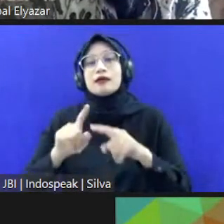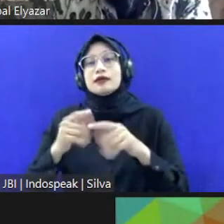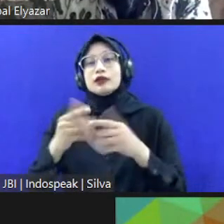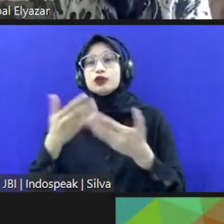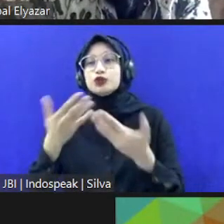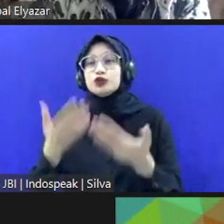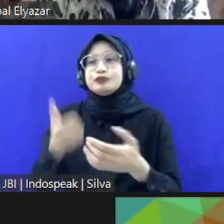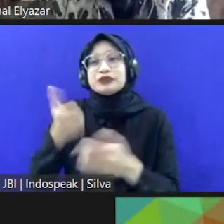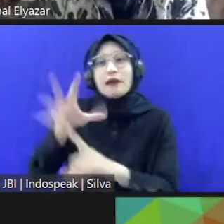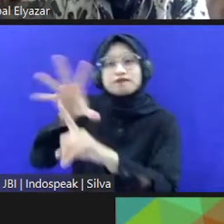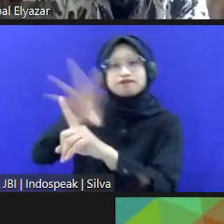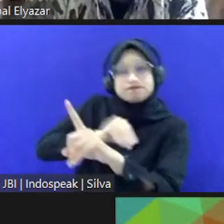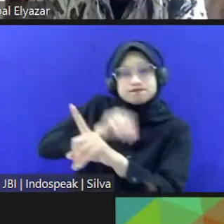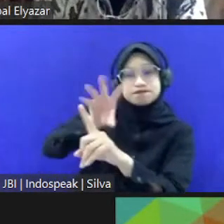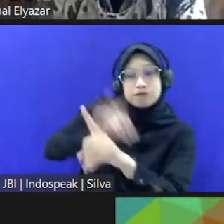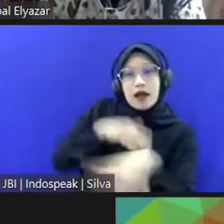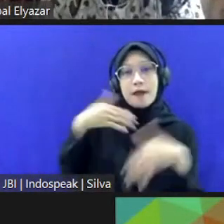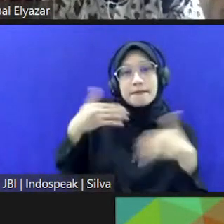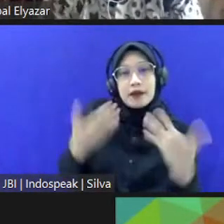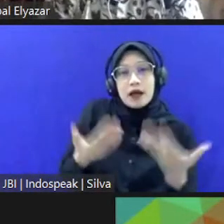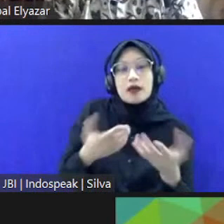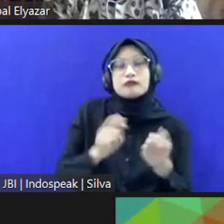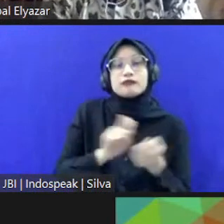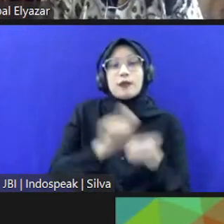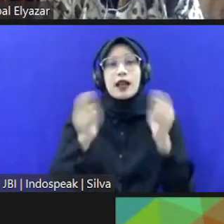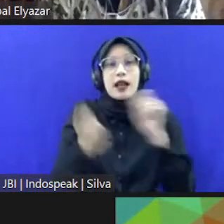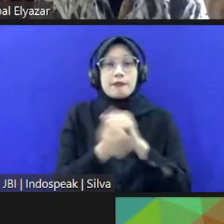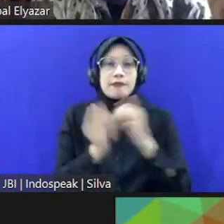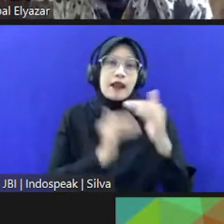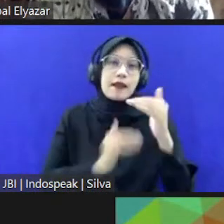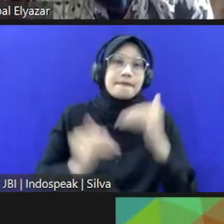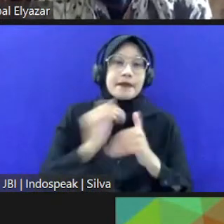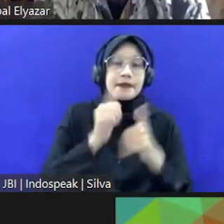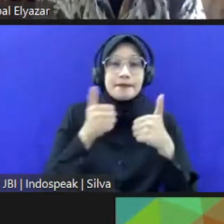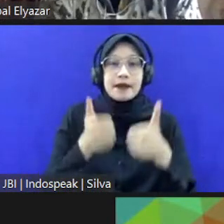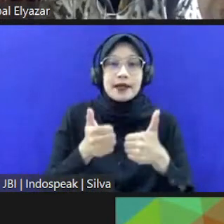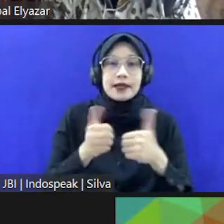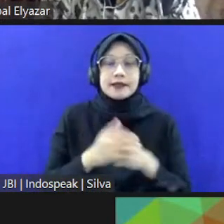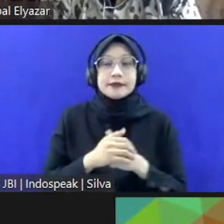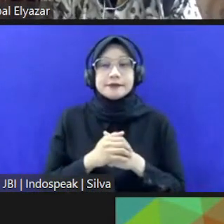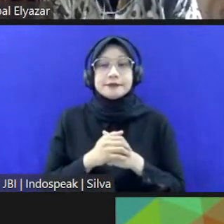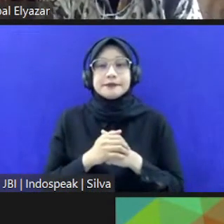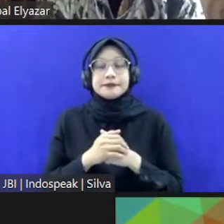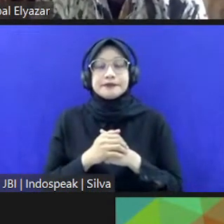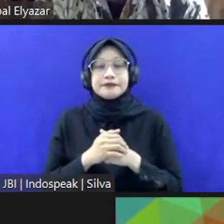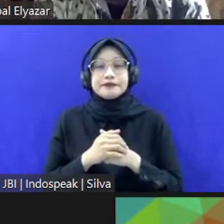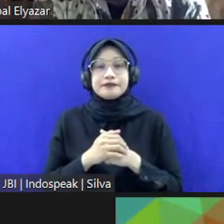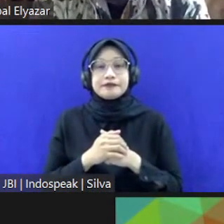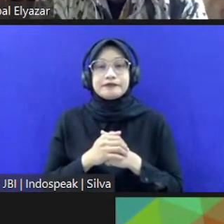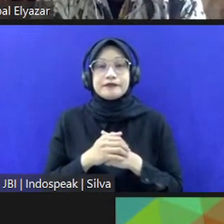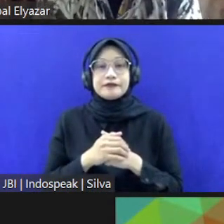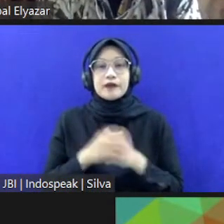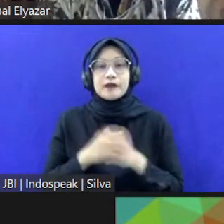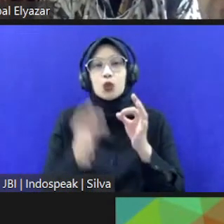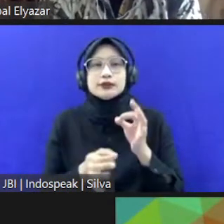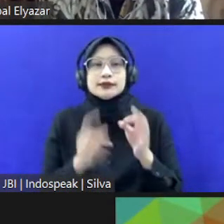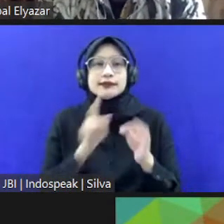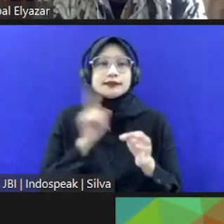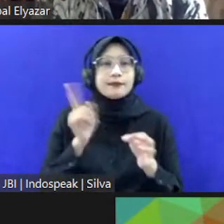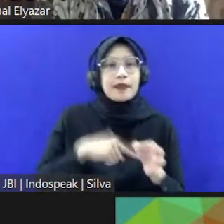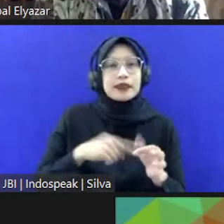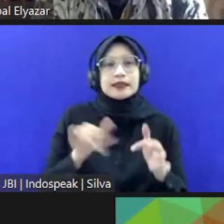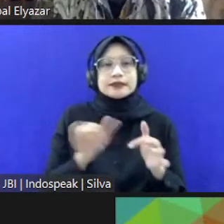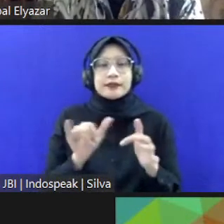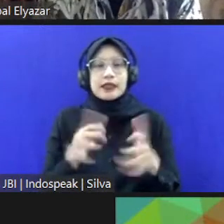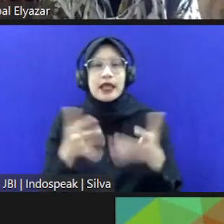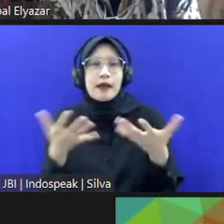sort of, there is no shortcut for this. Yeah, but in the short time for the very pragmatic solution, is there anything that we can